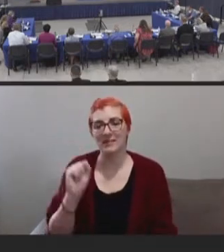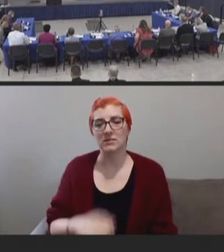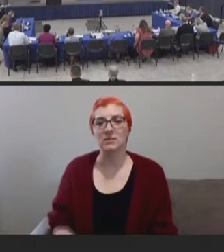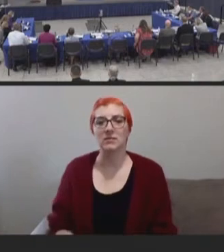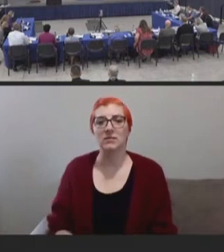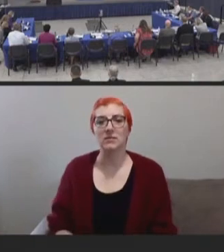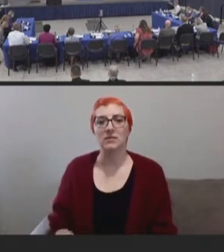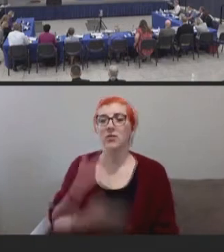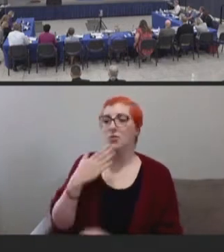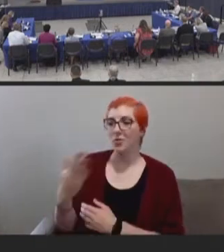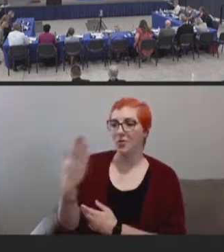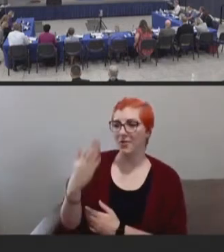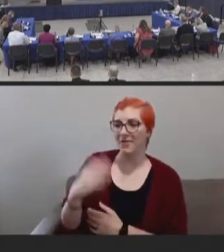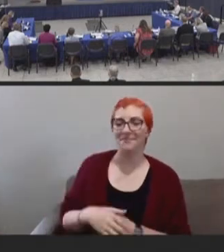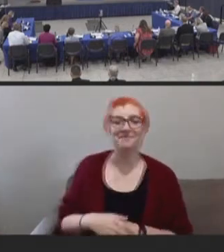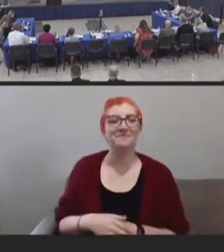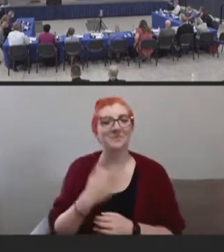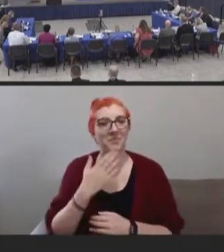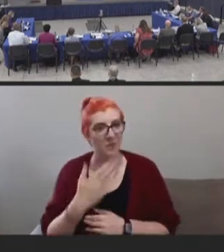Good morning. Good morning.